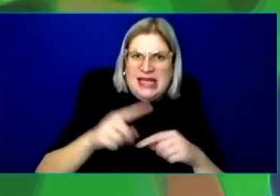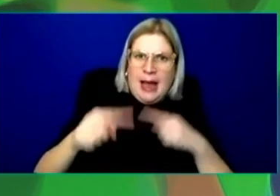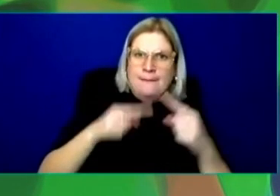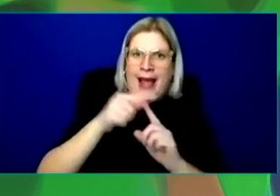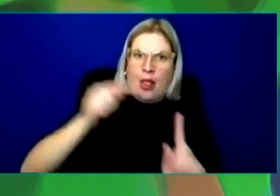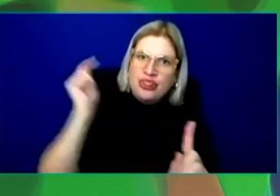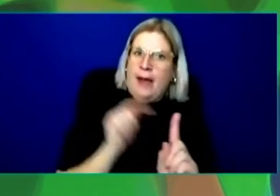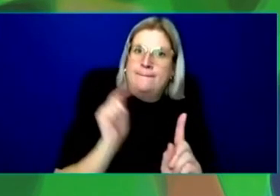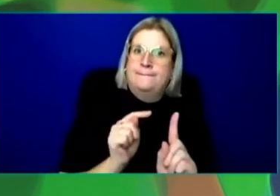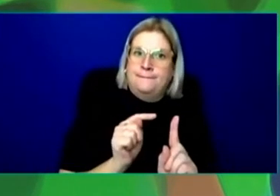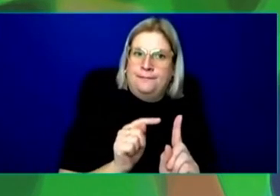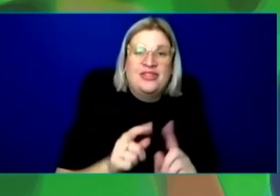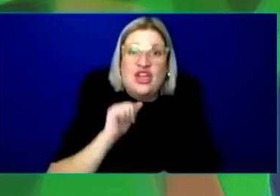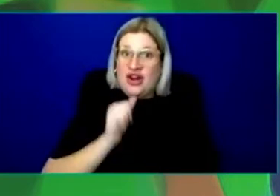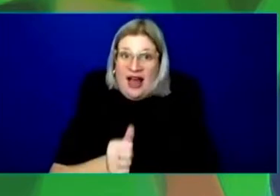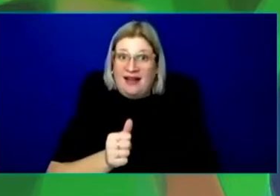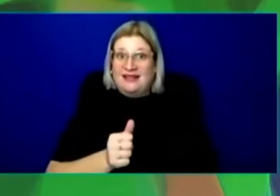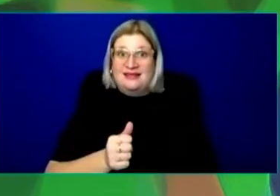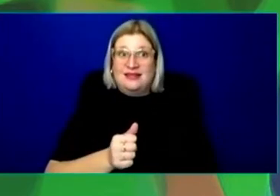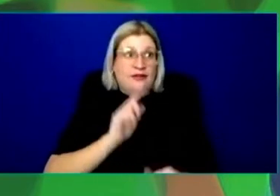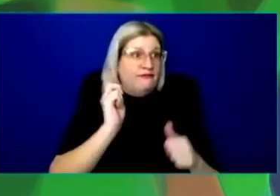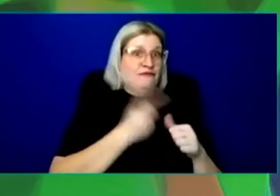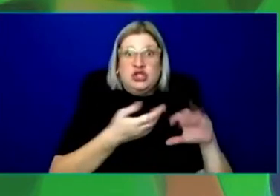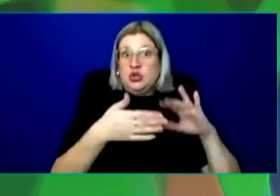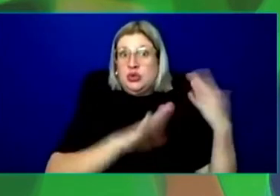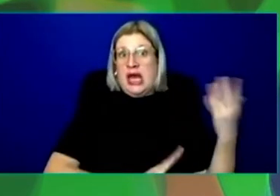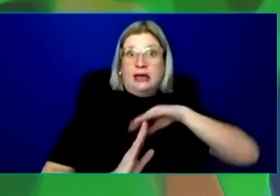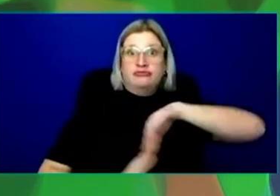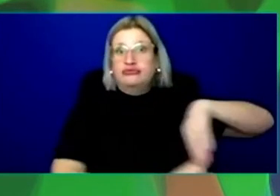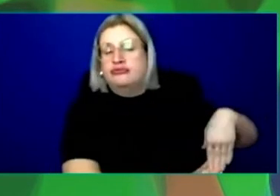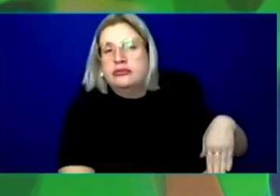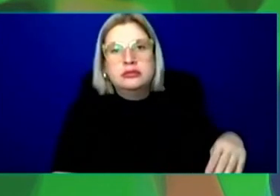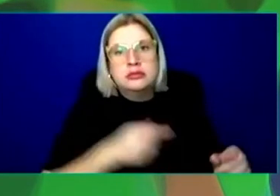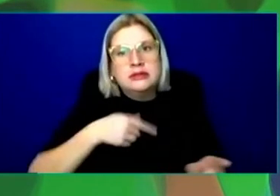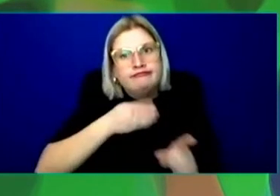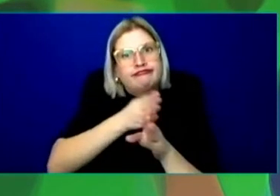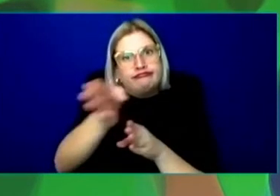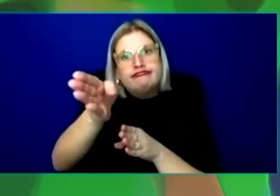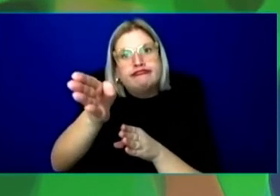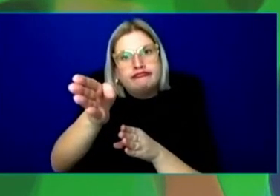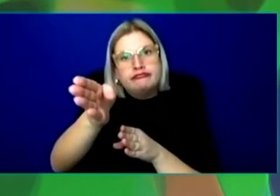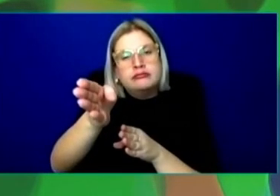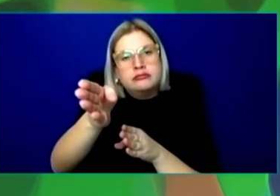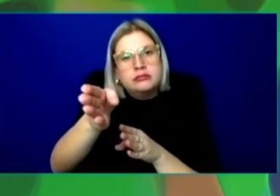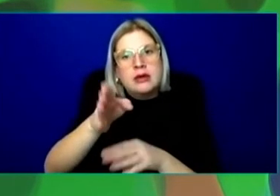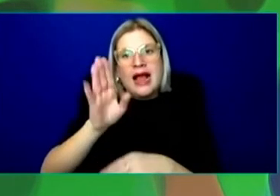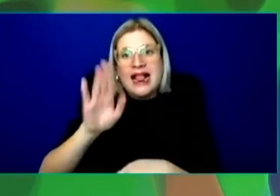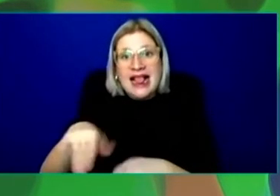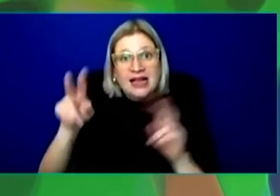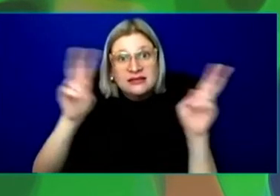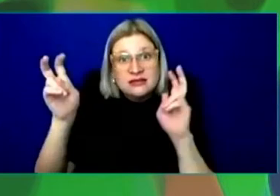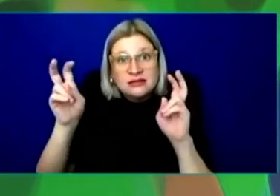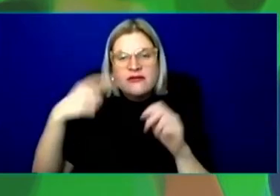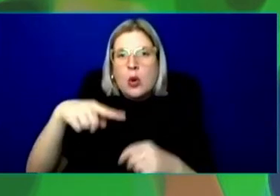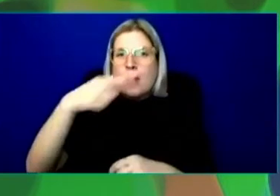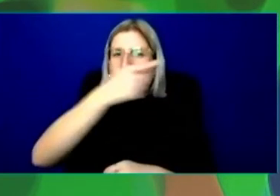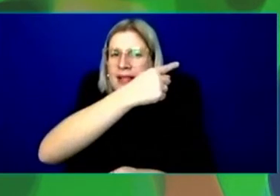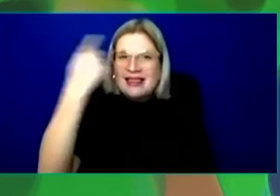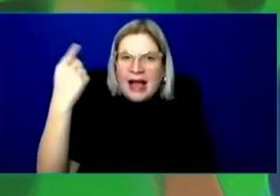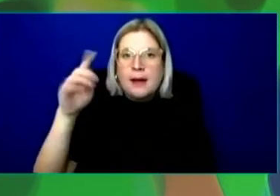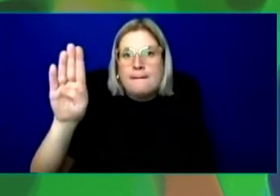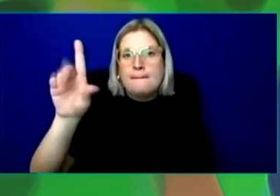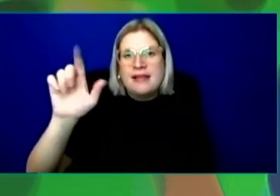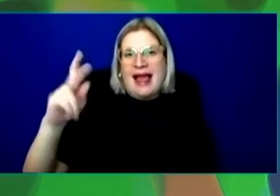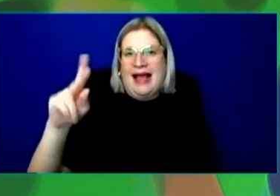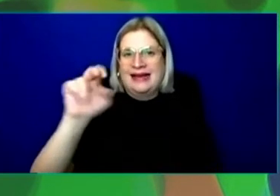they're not dying first in a story. Like the subjectivity of Blackness has been shifted because of this